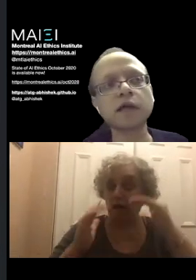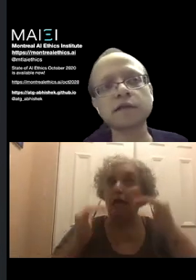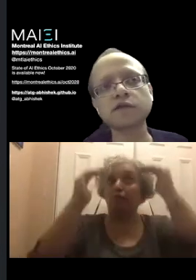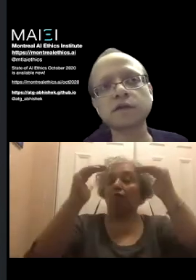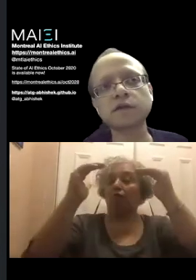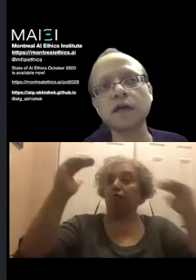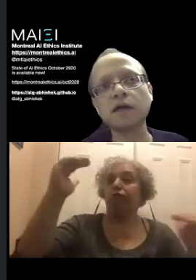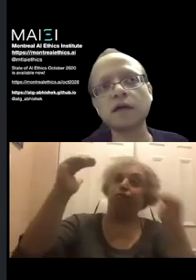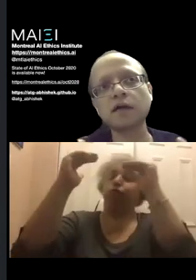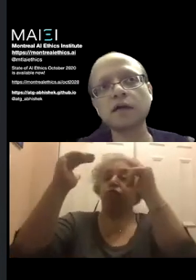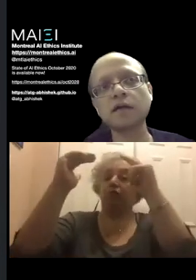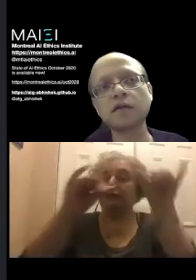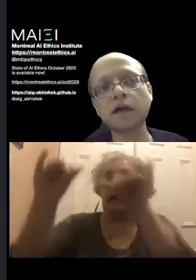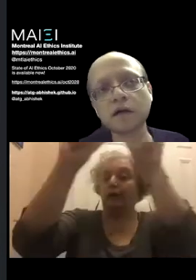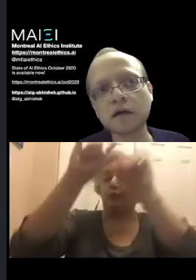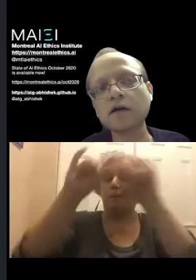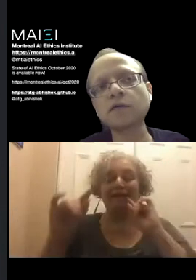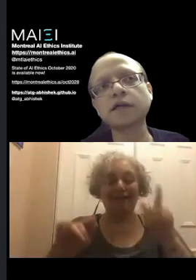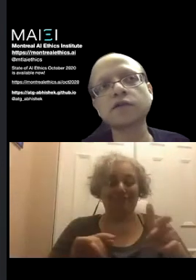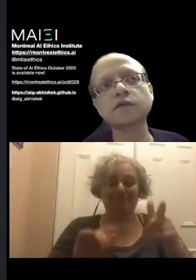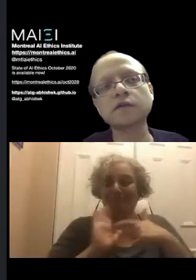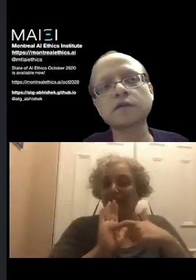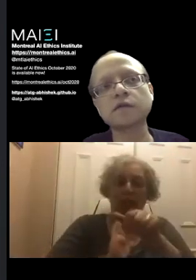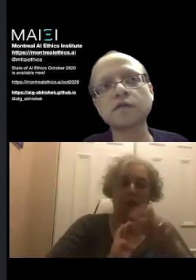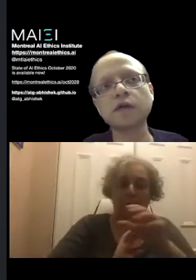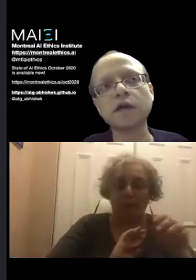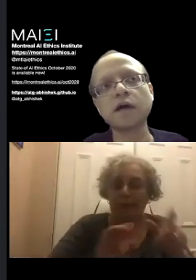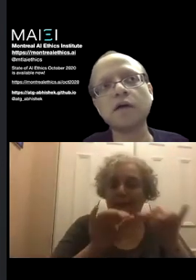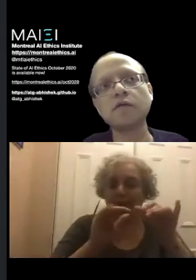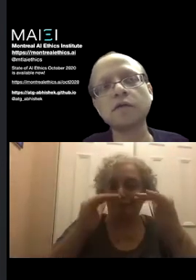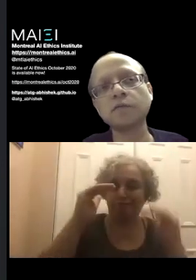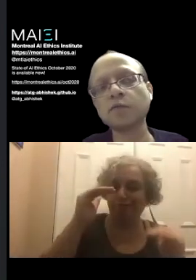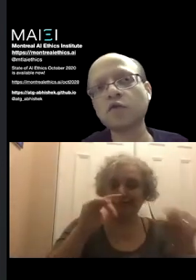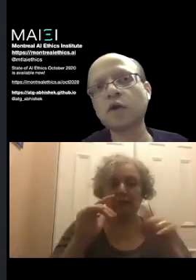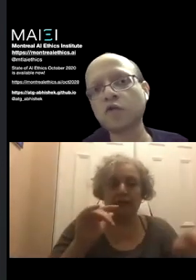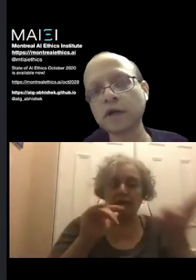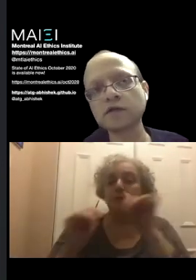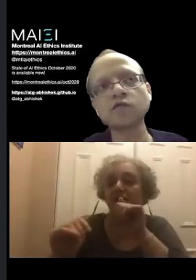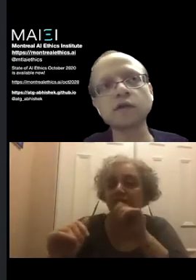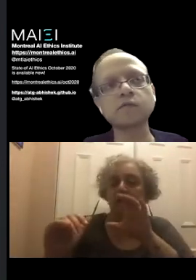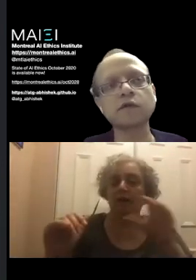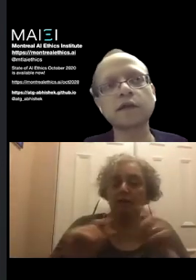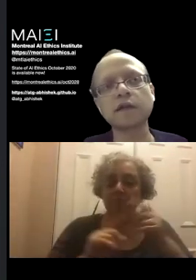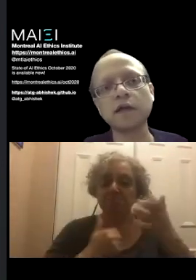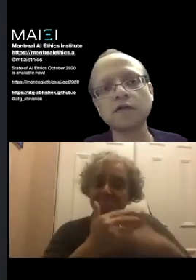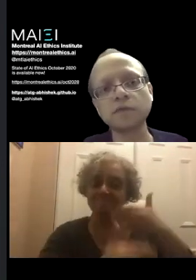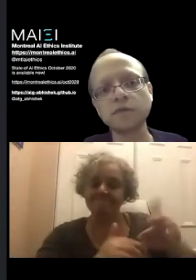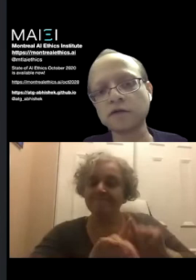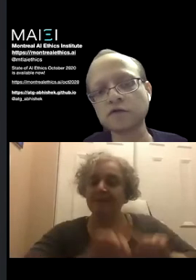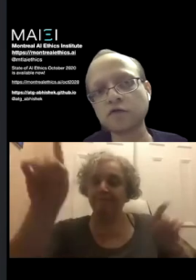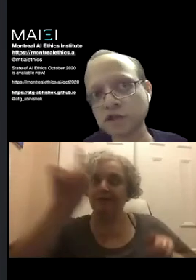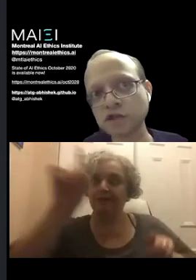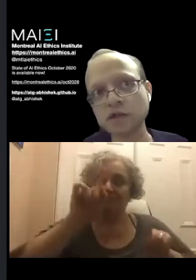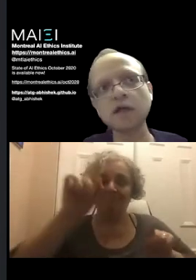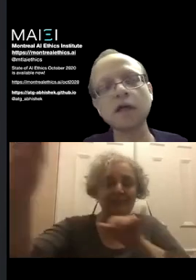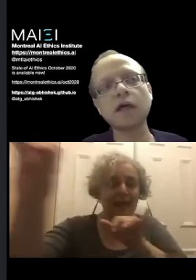private organizations, there are limitations in terms of the people who are going through this process to be able